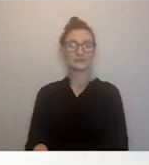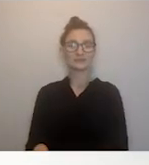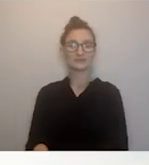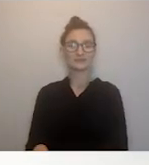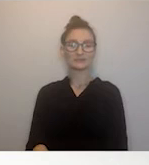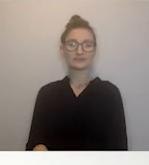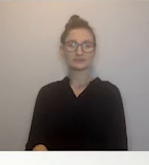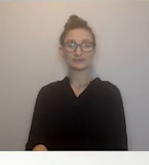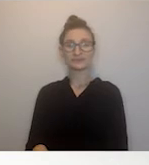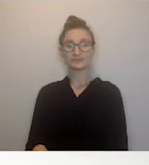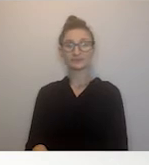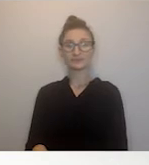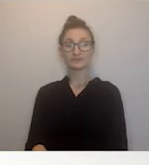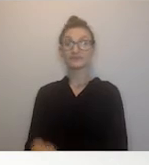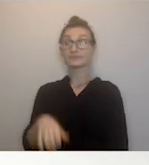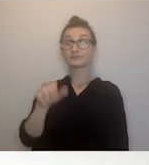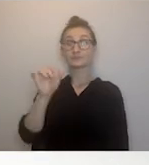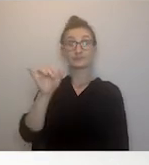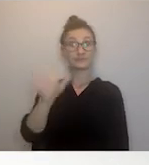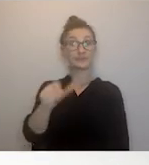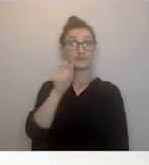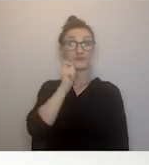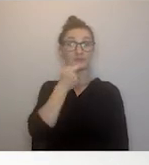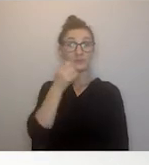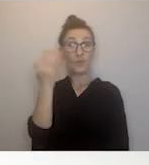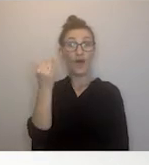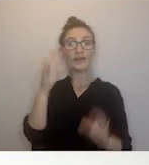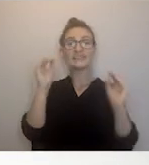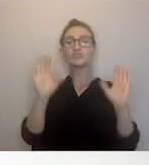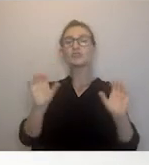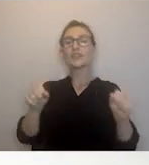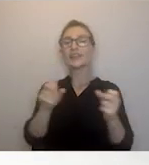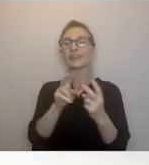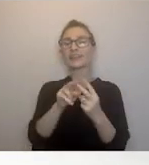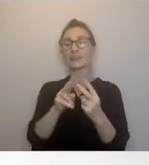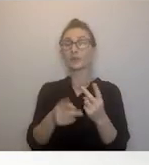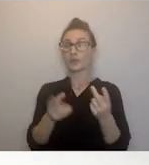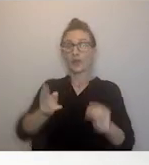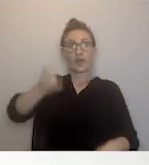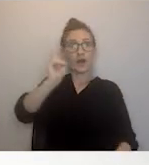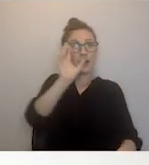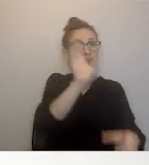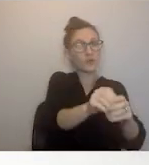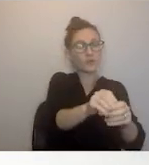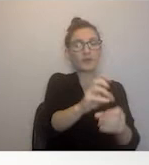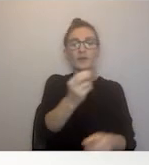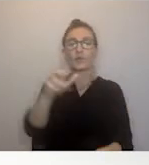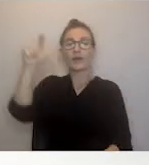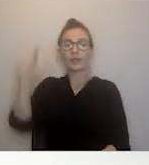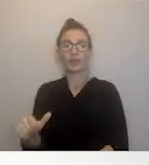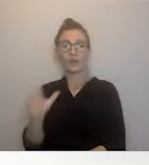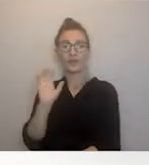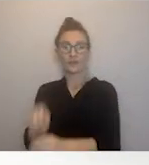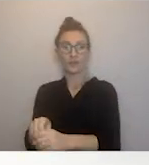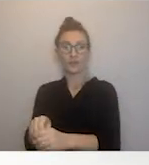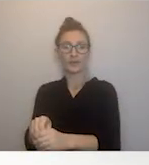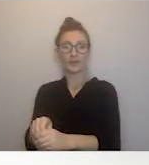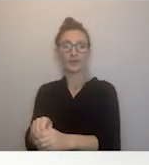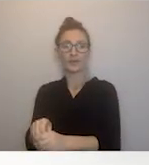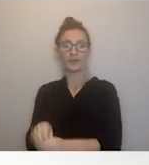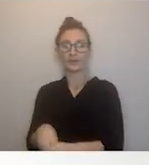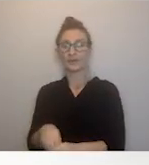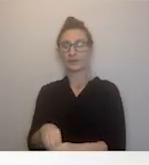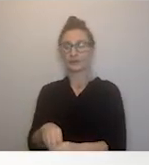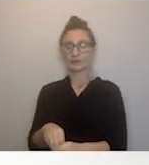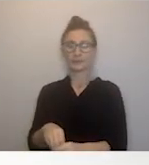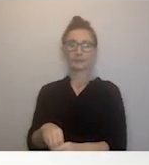something really cool. What's neat about this is that teachers can have high involvement or low involvement. What we know is the more you replicate anything,